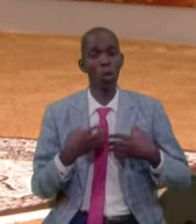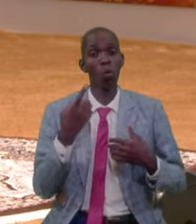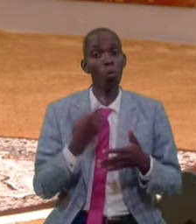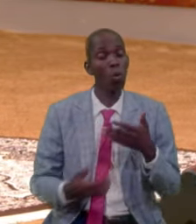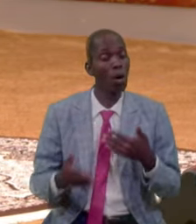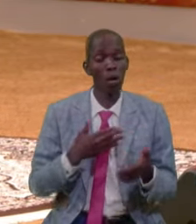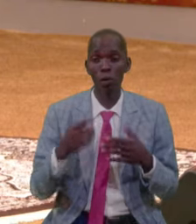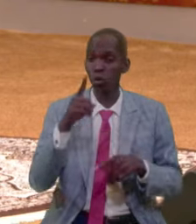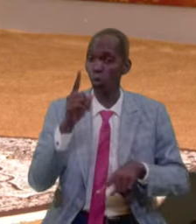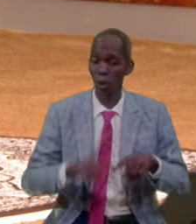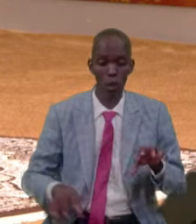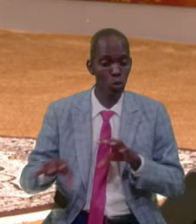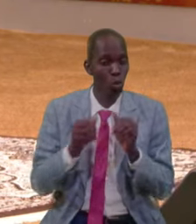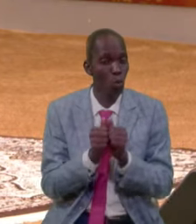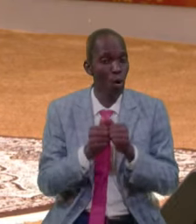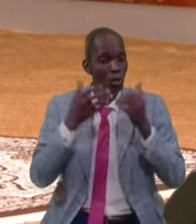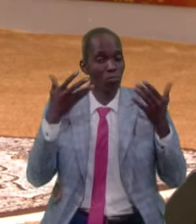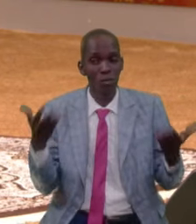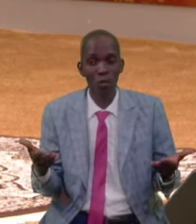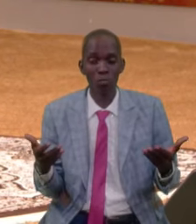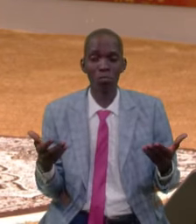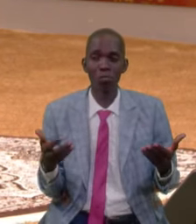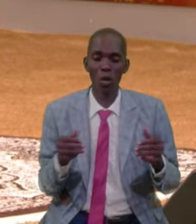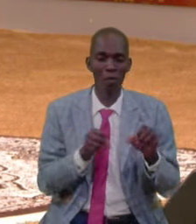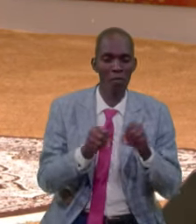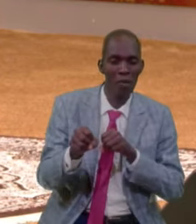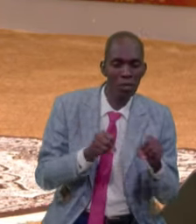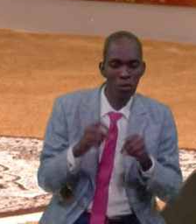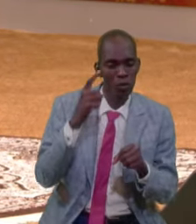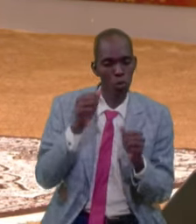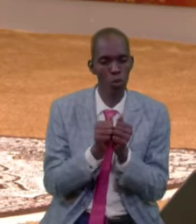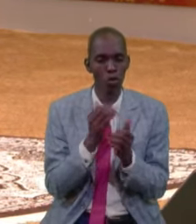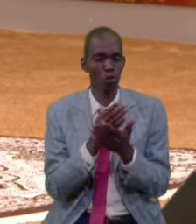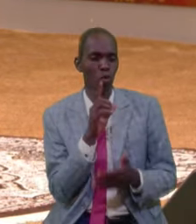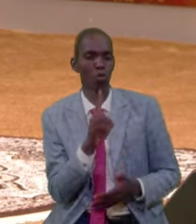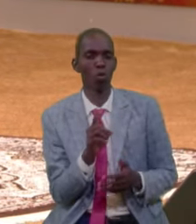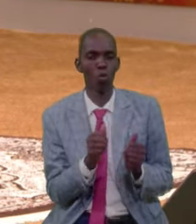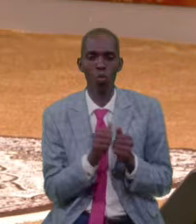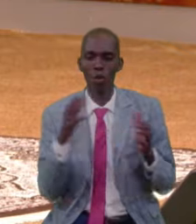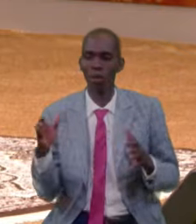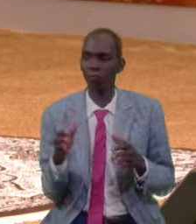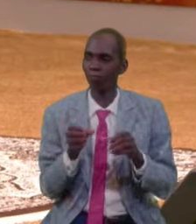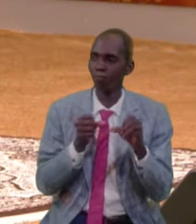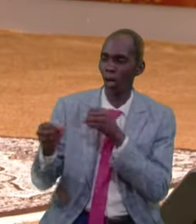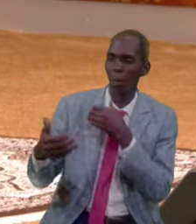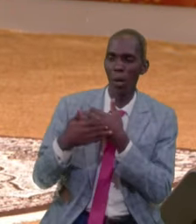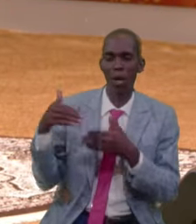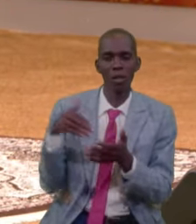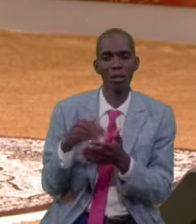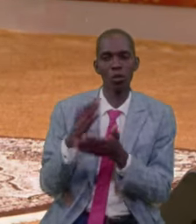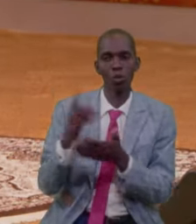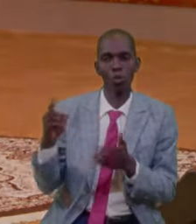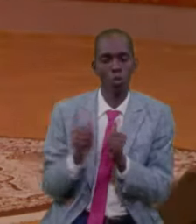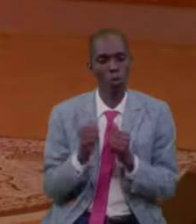do without, you know, fighting with somebody, without knocking somebody, without